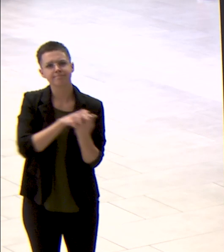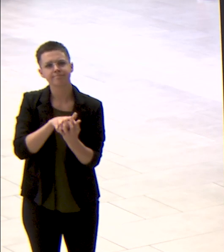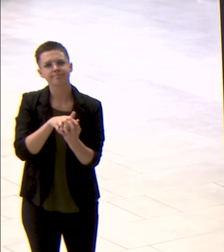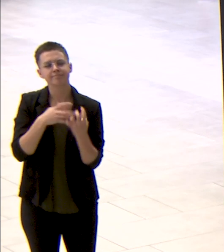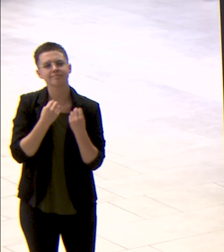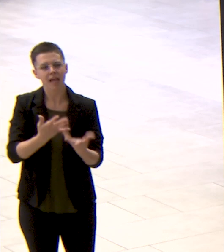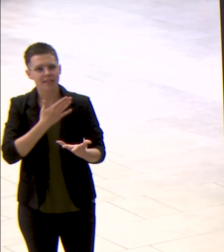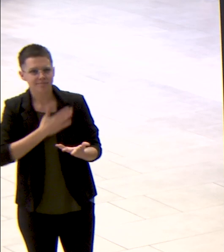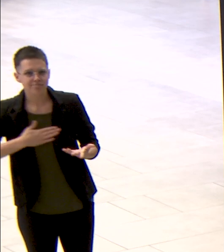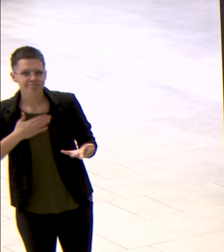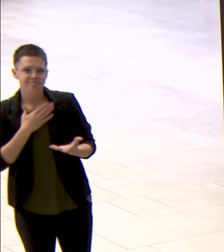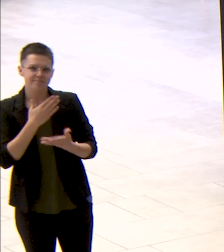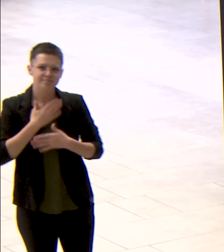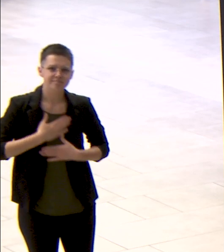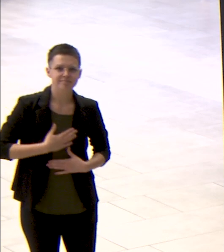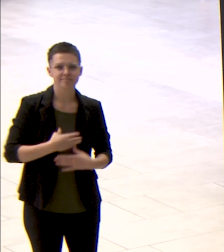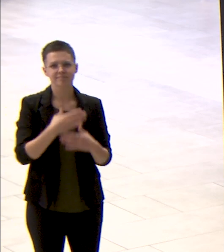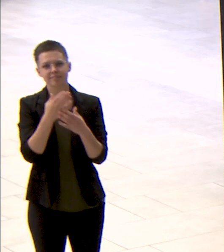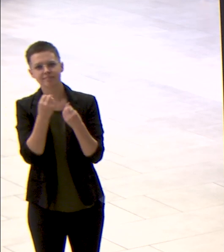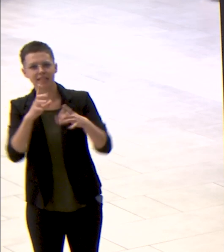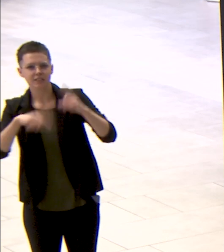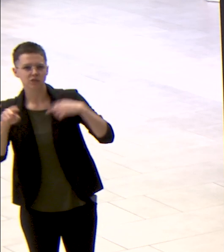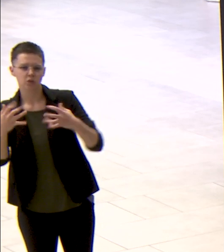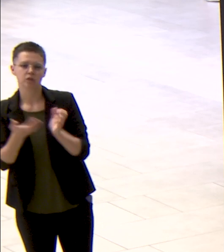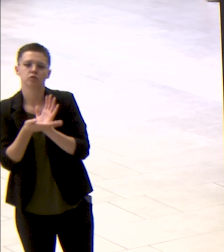of diversity, and we want to showcase all of it. And so